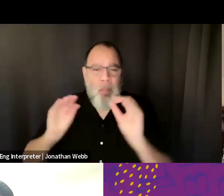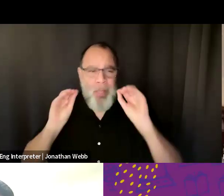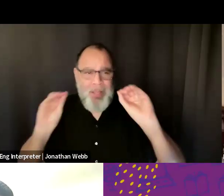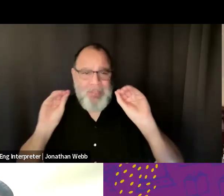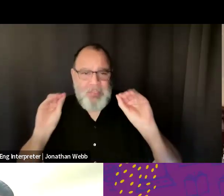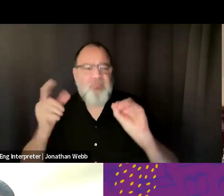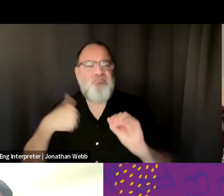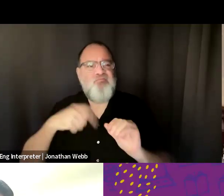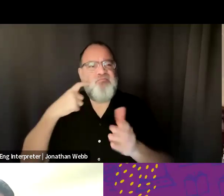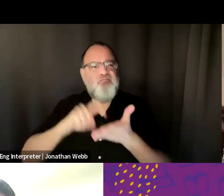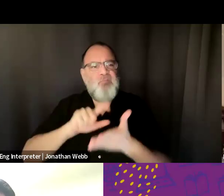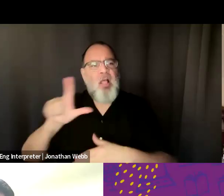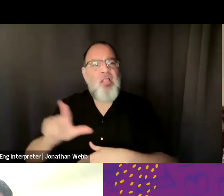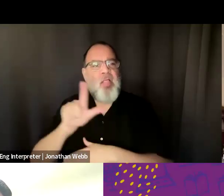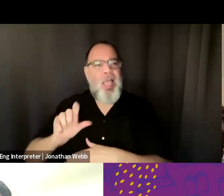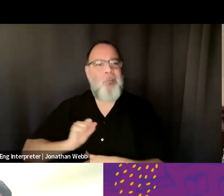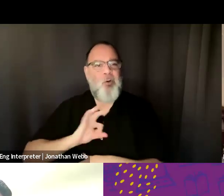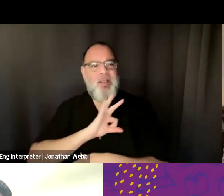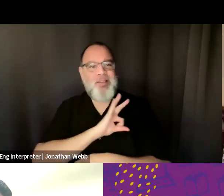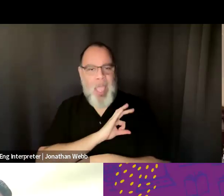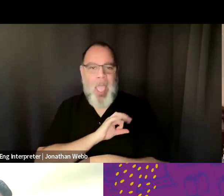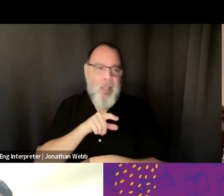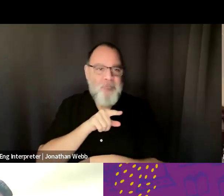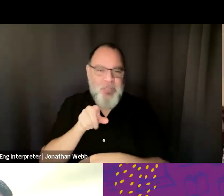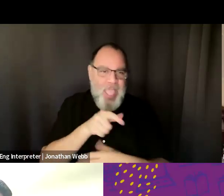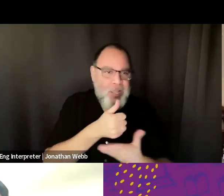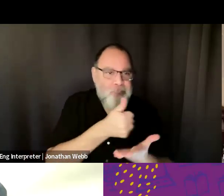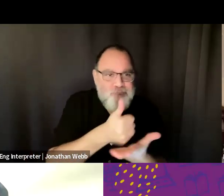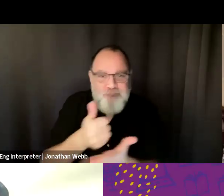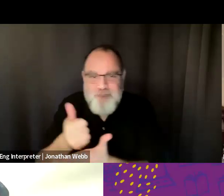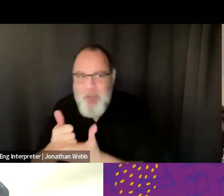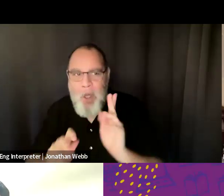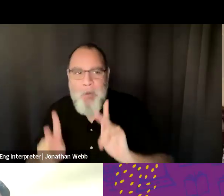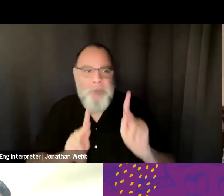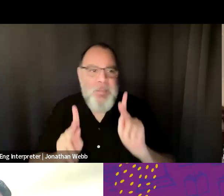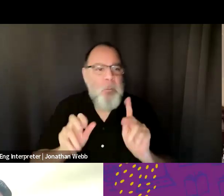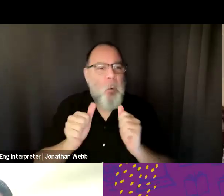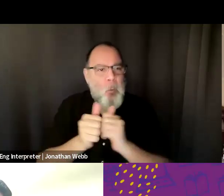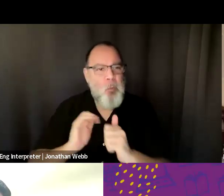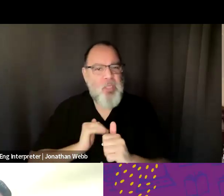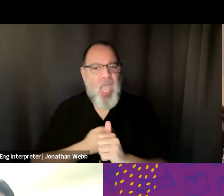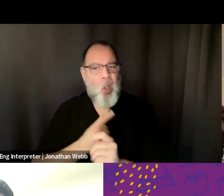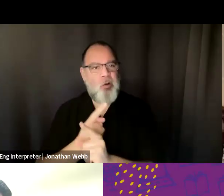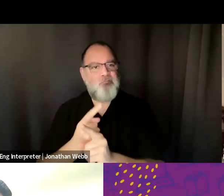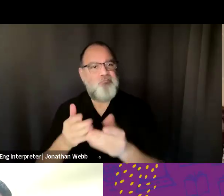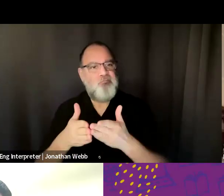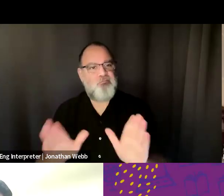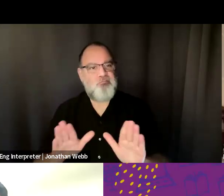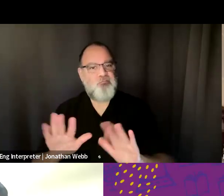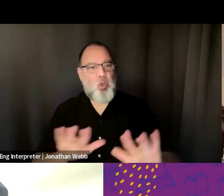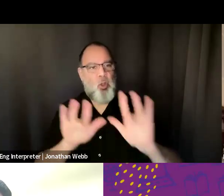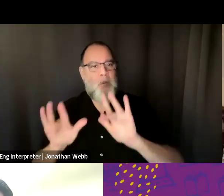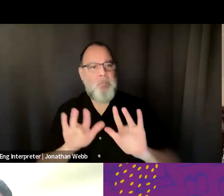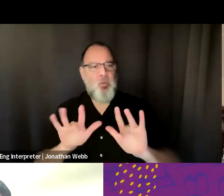all of our library staff is constantly having to help people at the library with on our public computers, and we noticed a lot of these things are kind